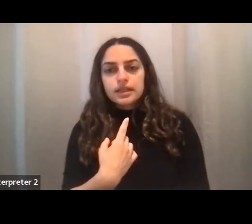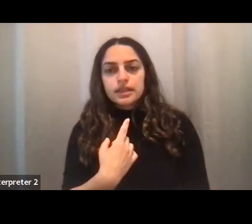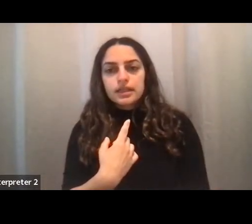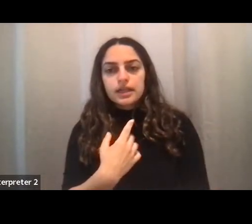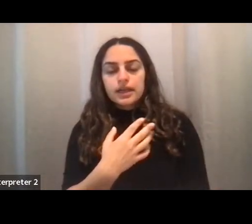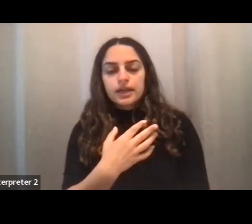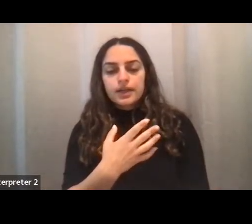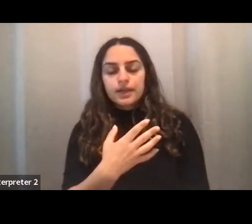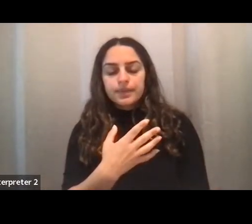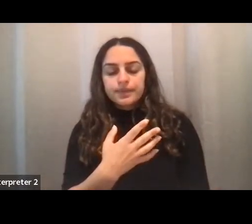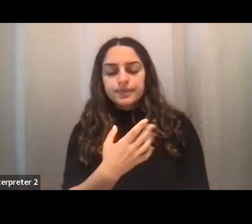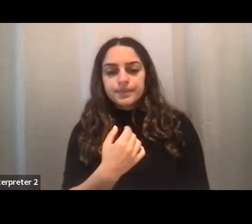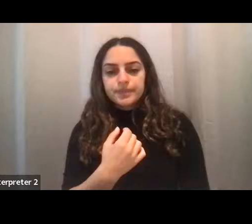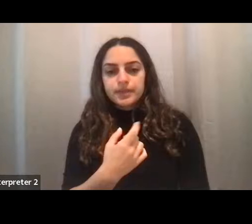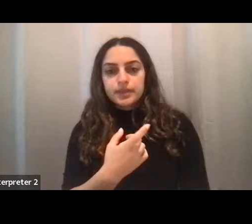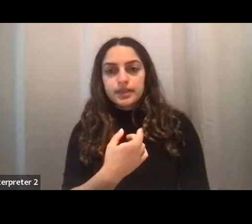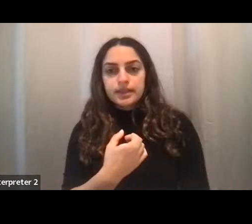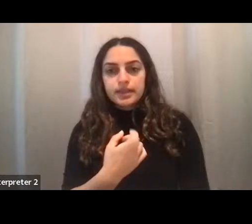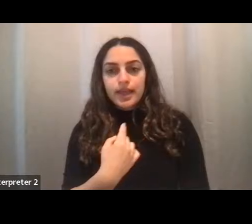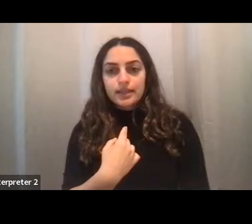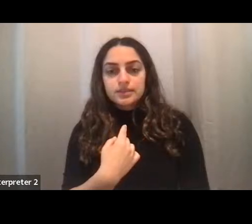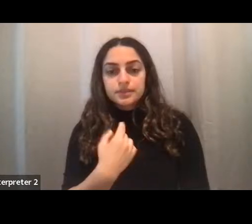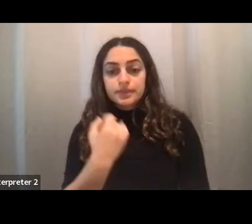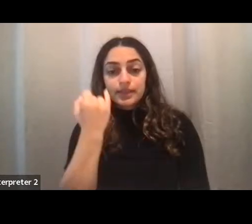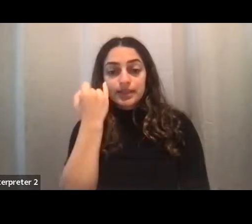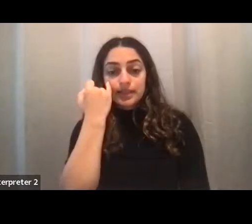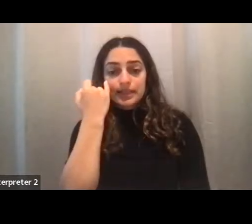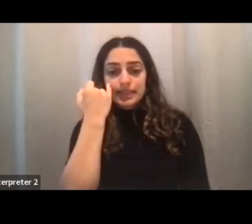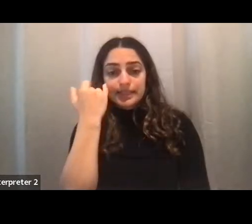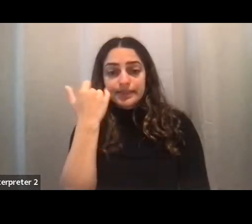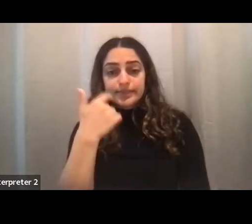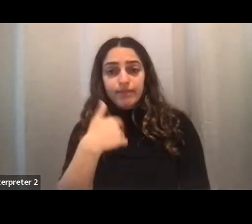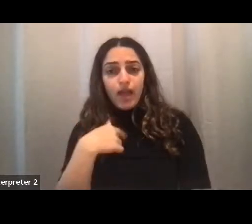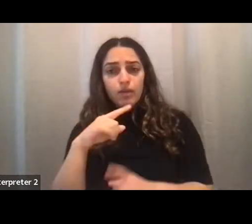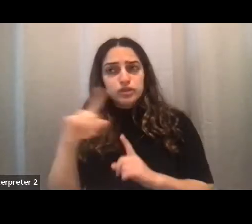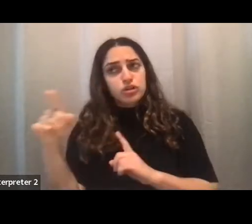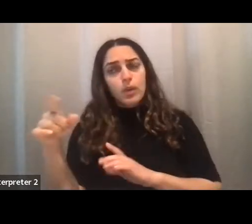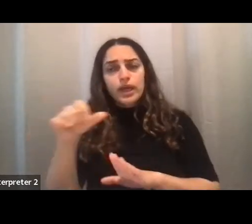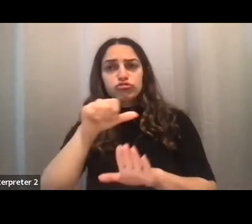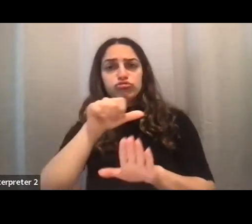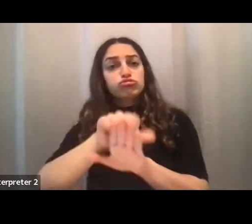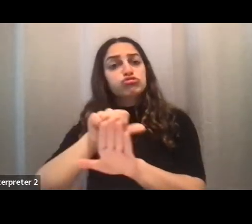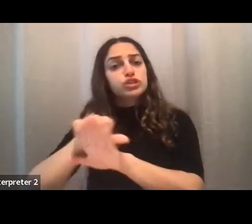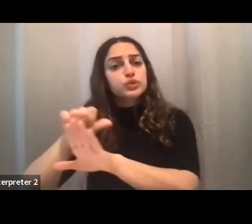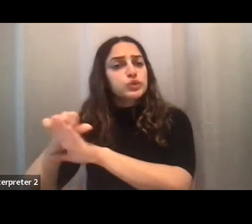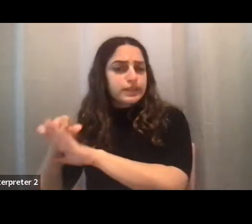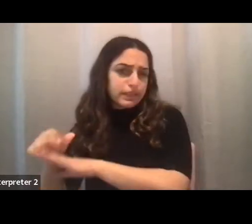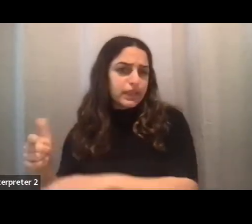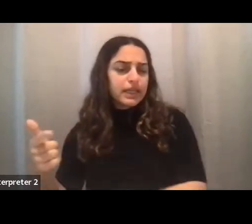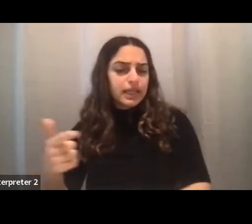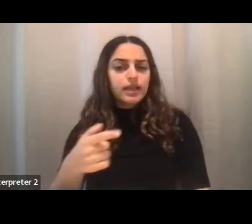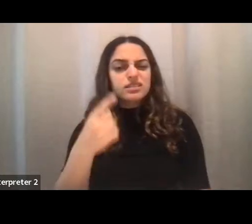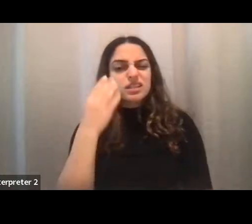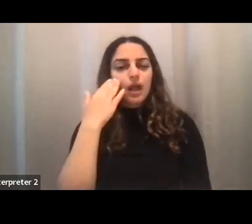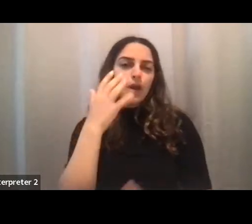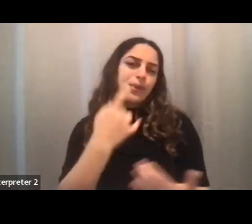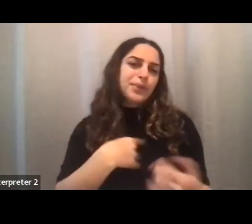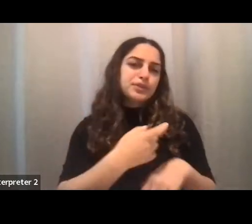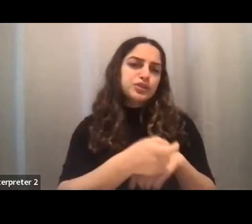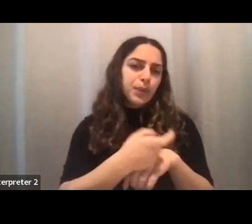um he was going to trick or treat and i was like yeah you know saying we was joking around or whatever